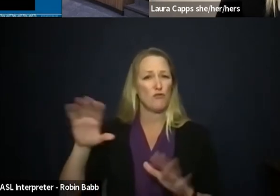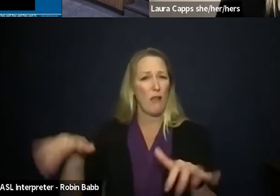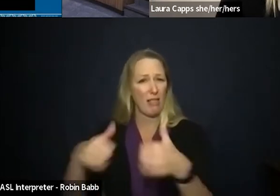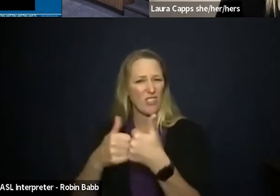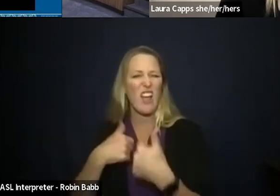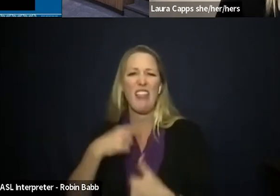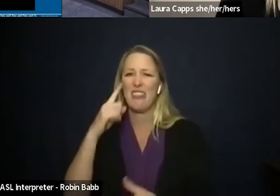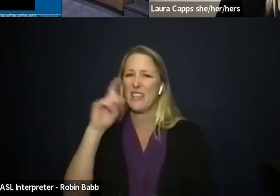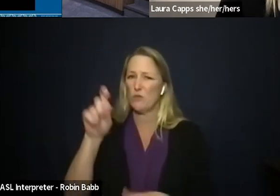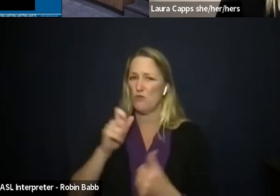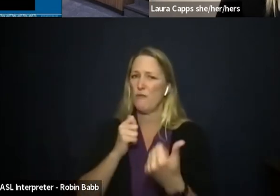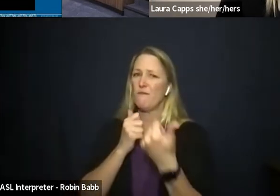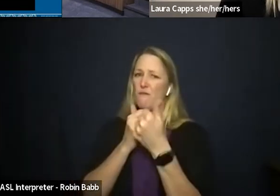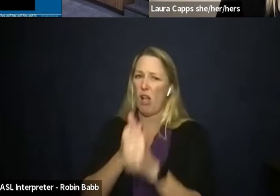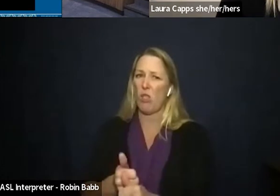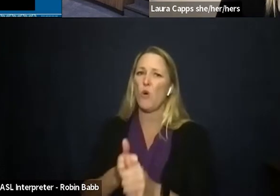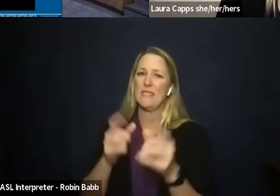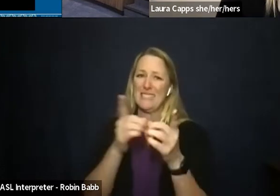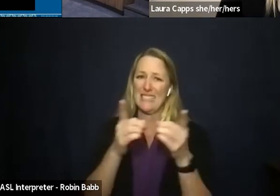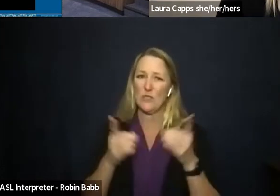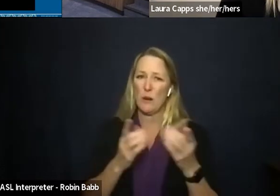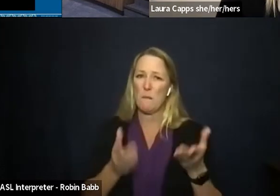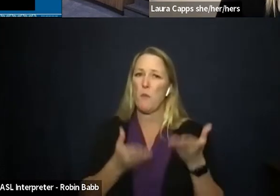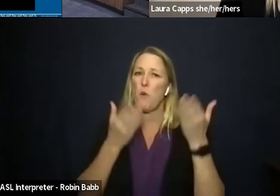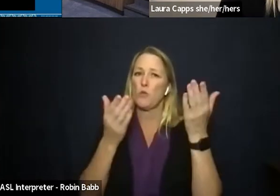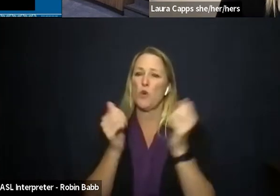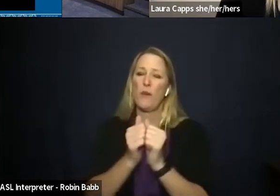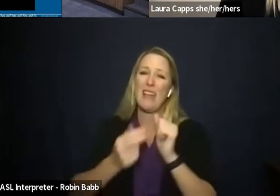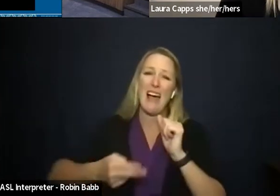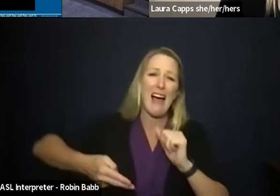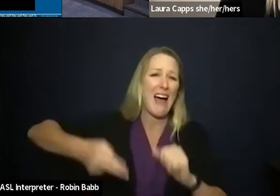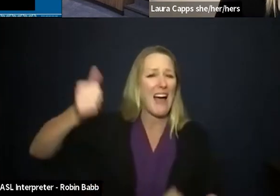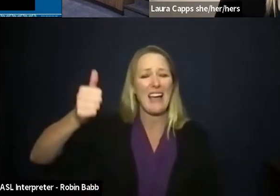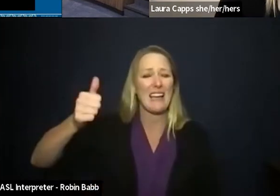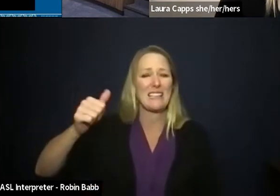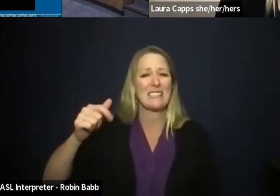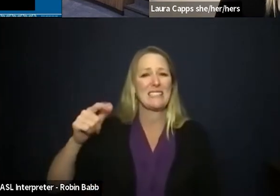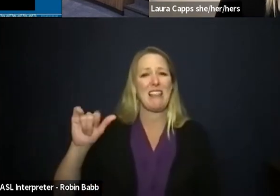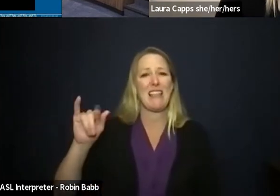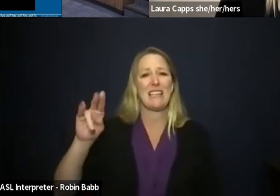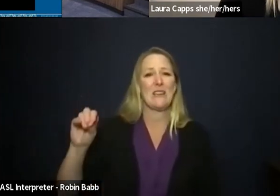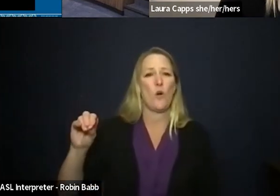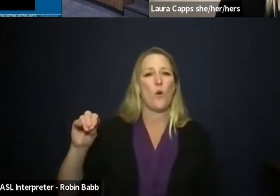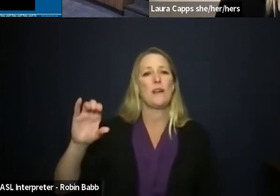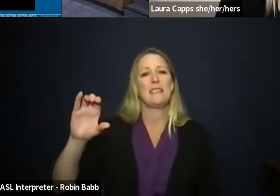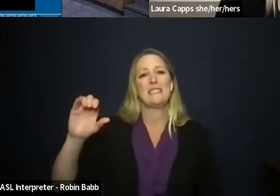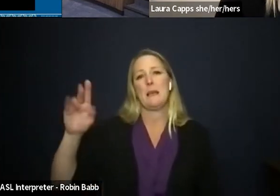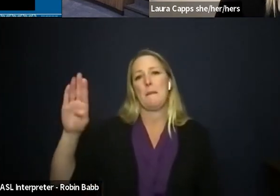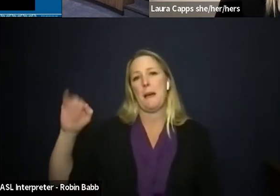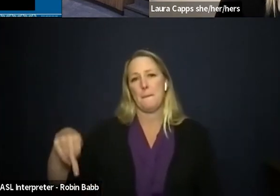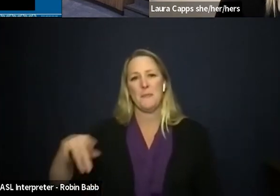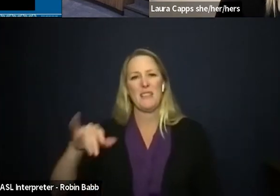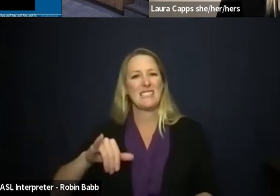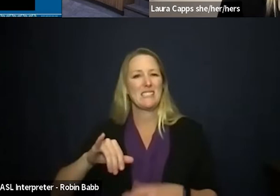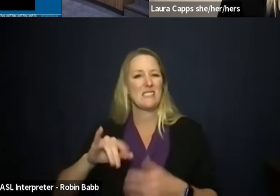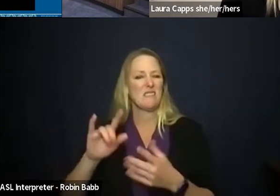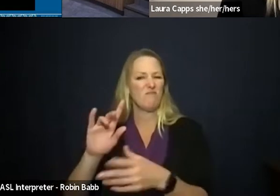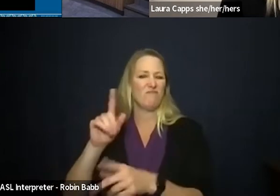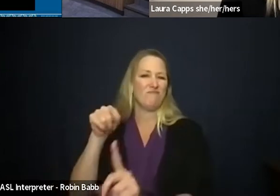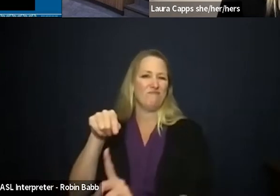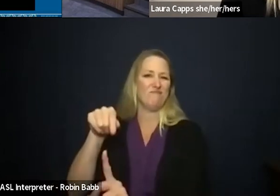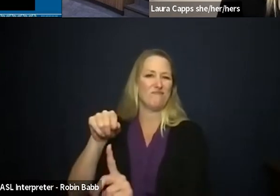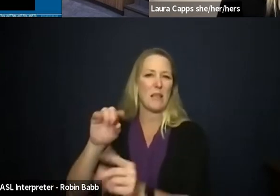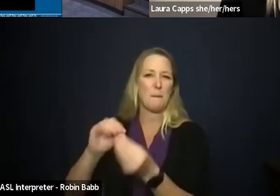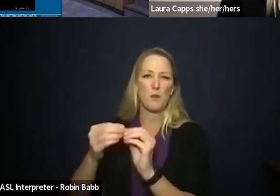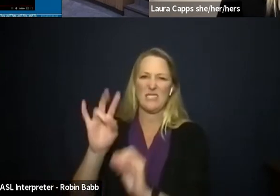district's proposal that has the highest latino c-vap which would be a variant of district six thank you for your consideration